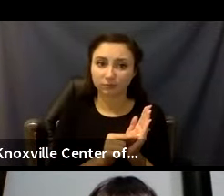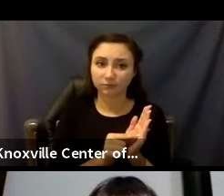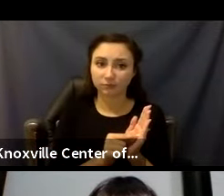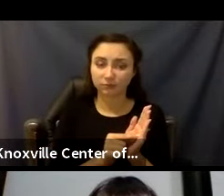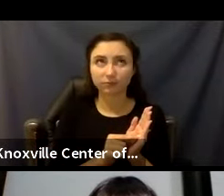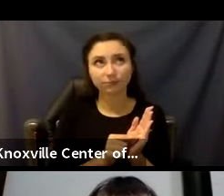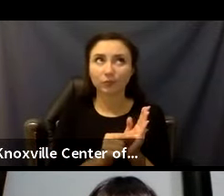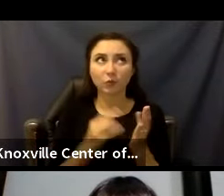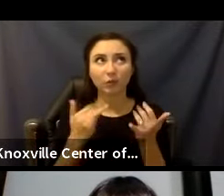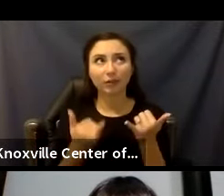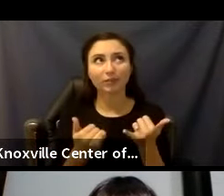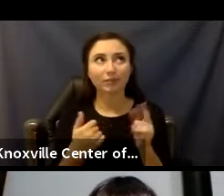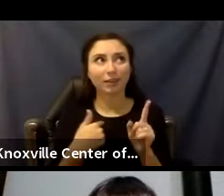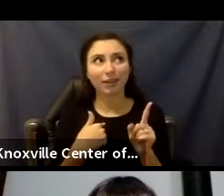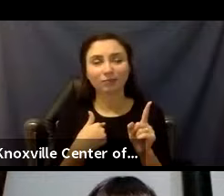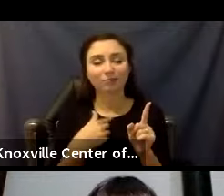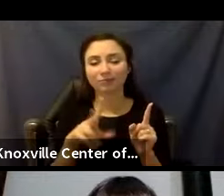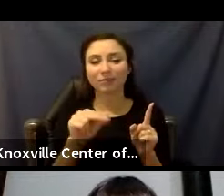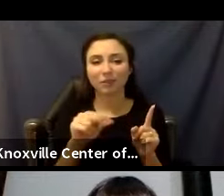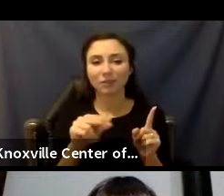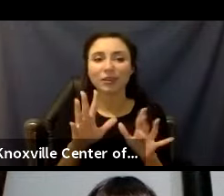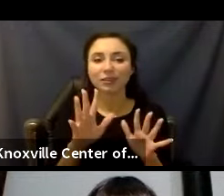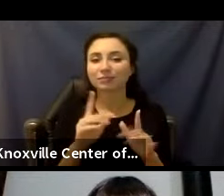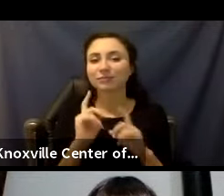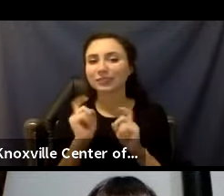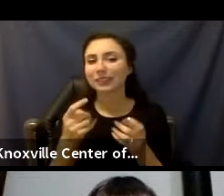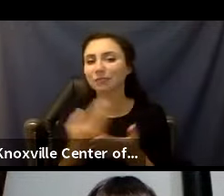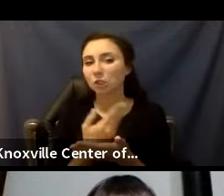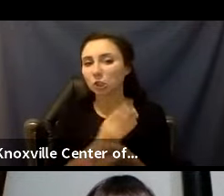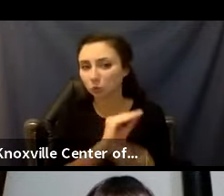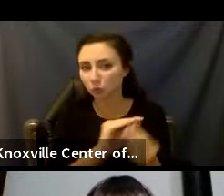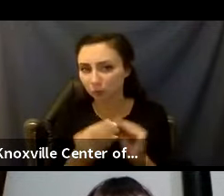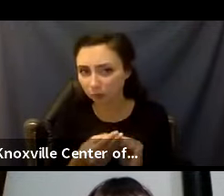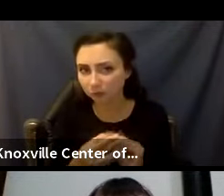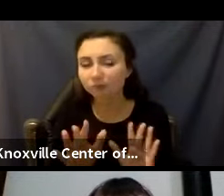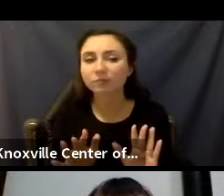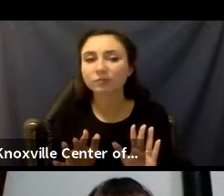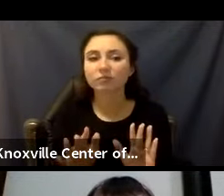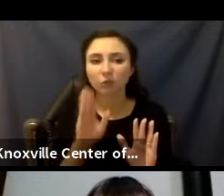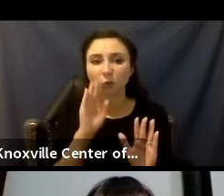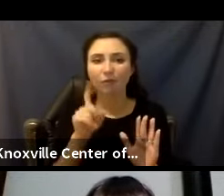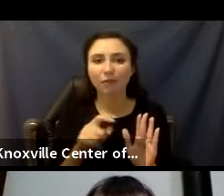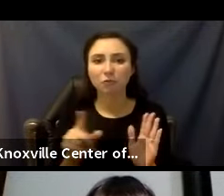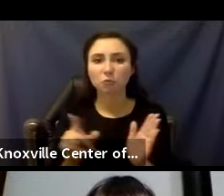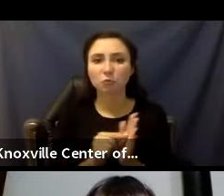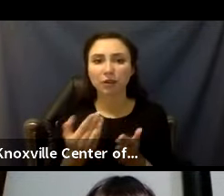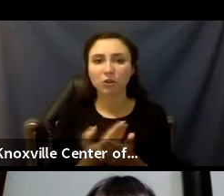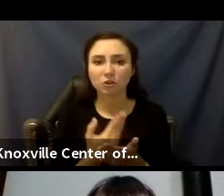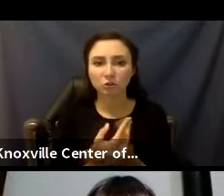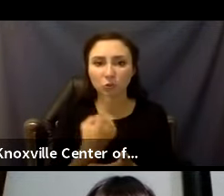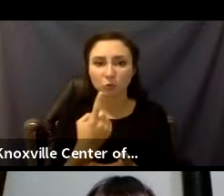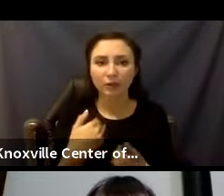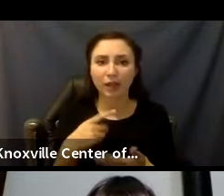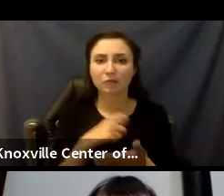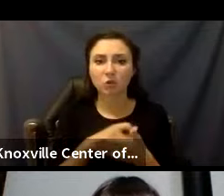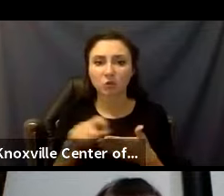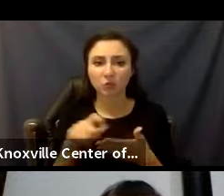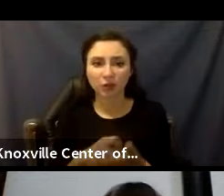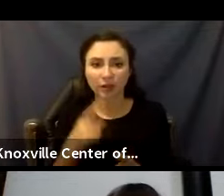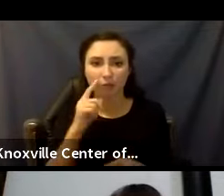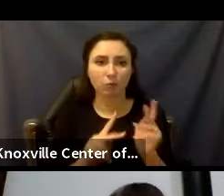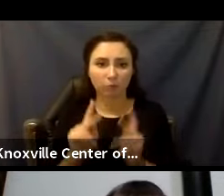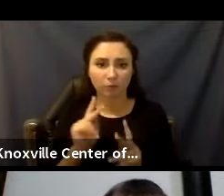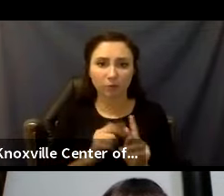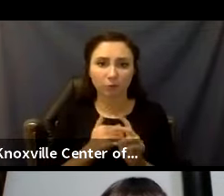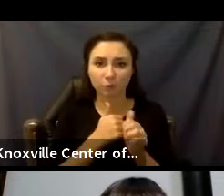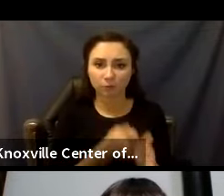Well, now I'm talking myself out of it. Yeah, why don't you give it a new number? Because at that point, you're going to have to print out a new one and have it in writing for people to be able